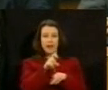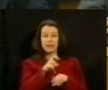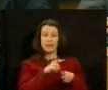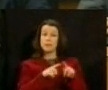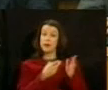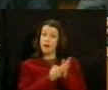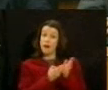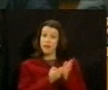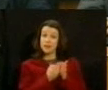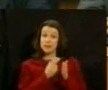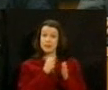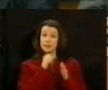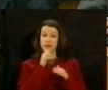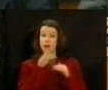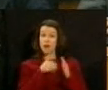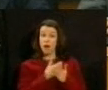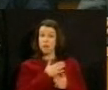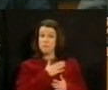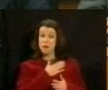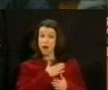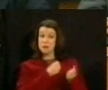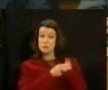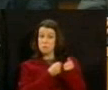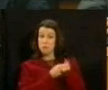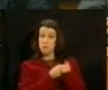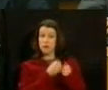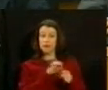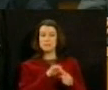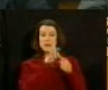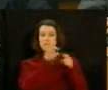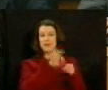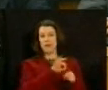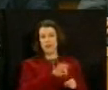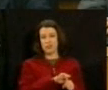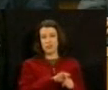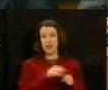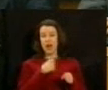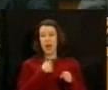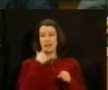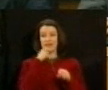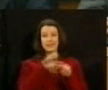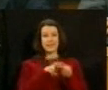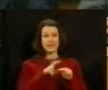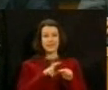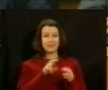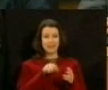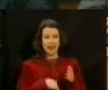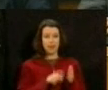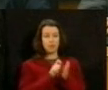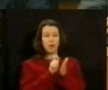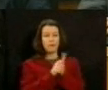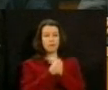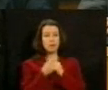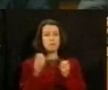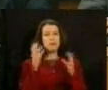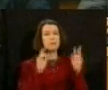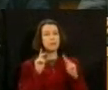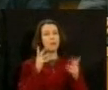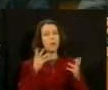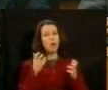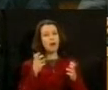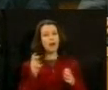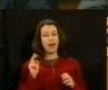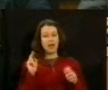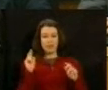not all of mine are for a special election. I just sat down and wrote a few. A lot of the people want the second in command in some